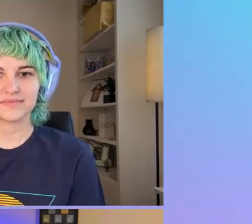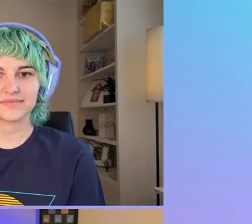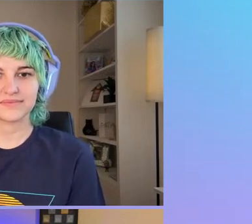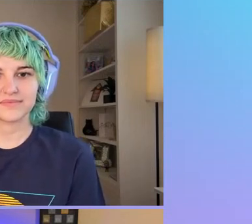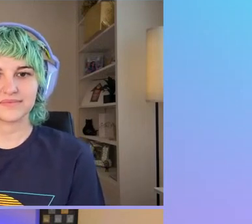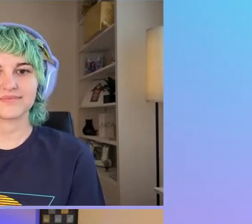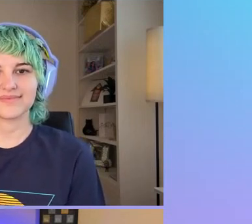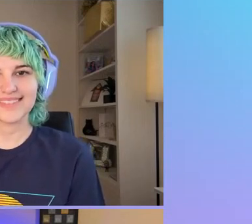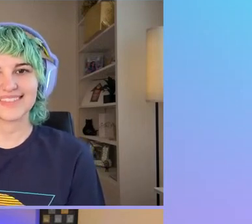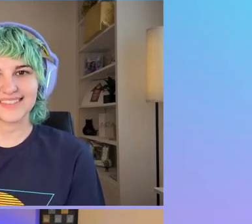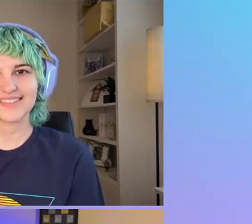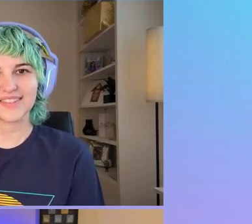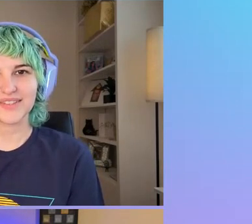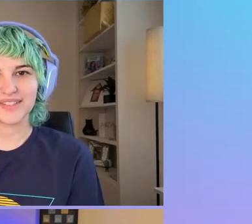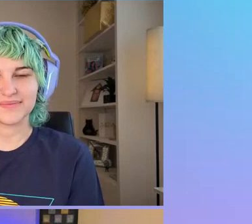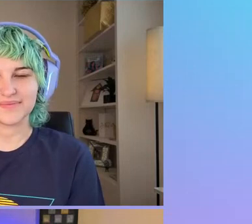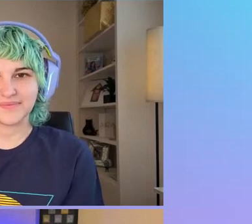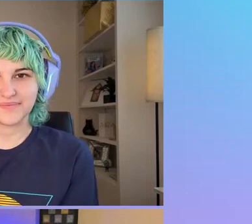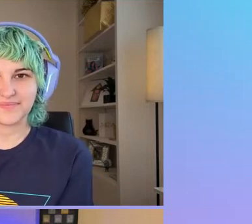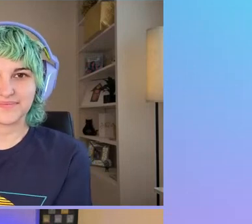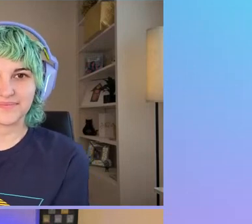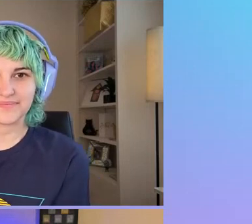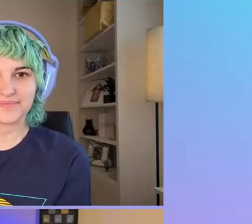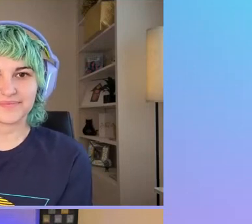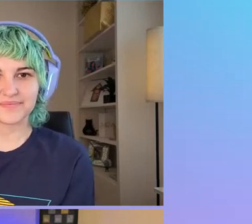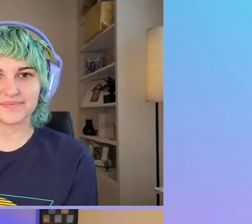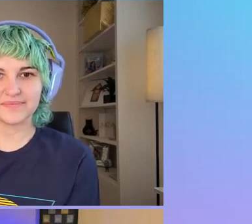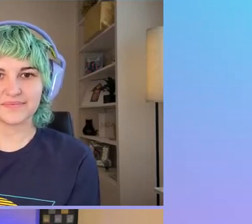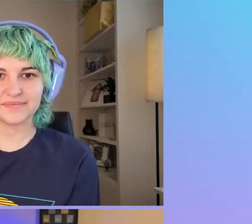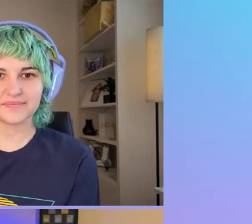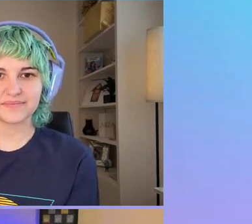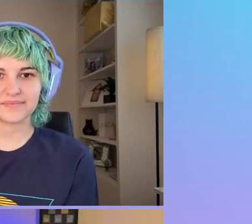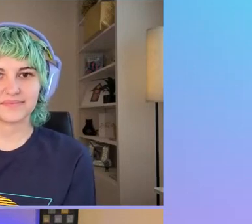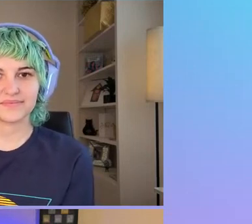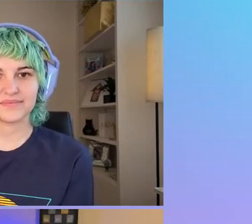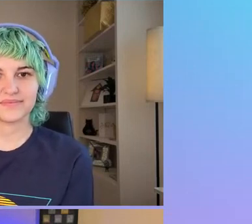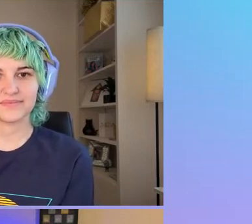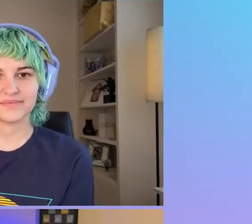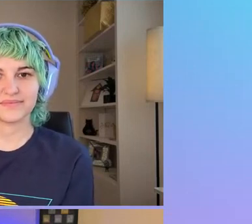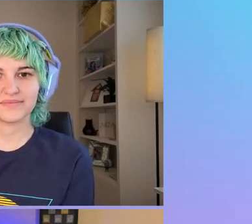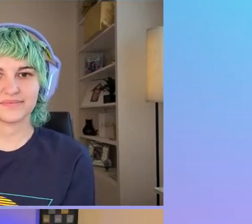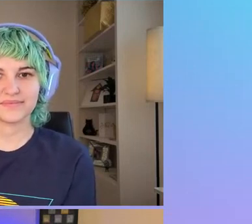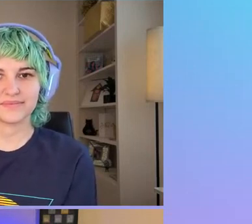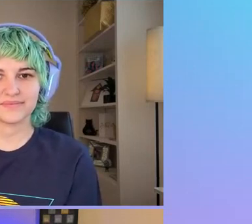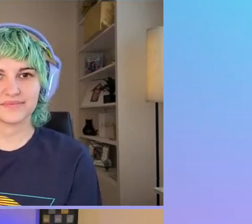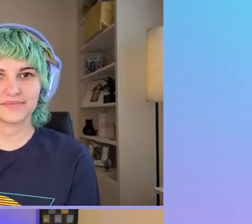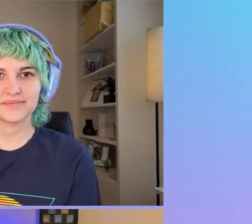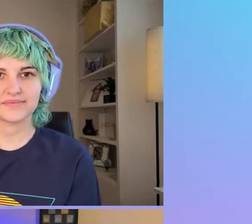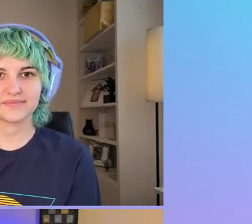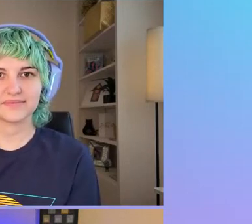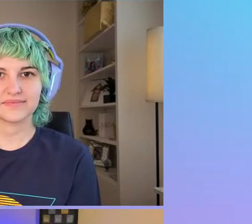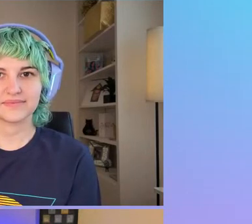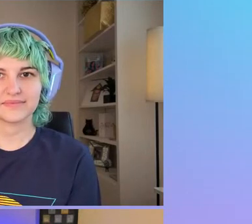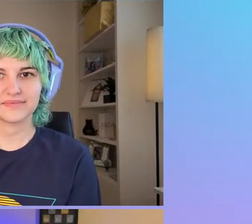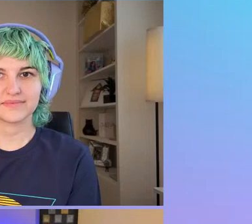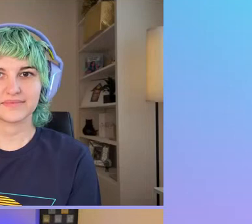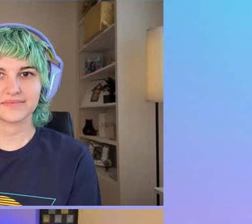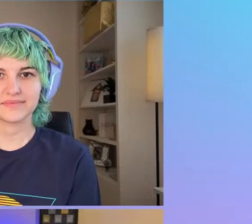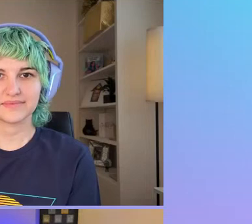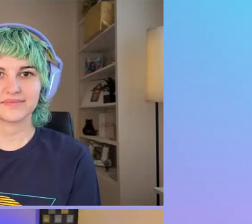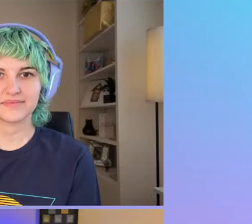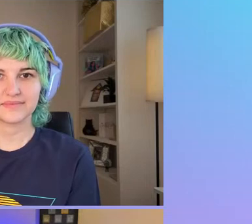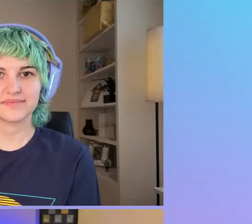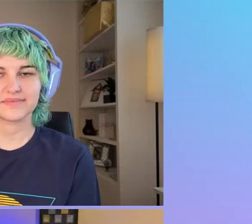job with it. And then it will also link resources for you to go on and read and learn more about providing good alt